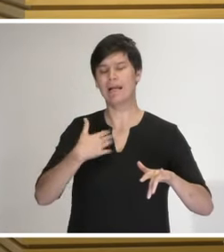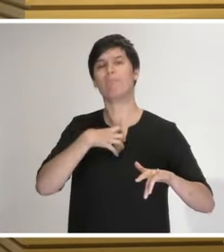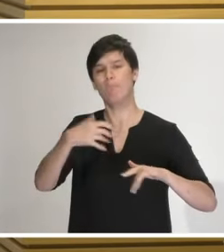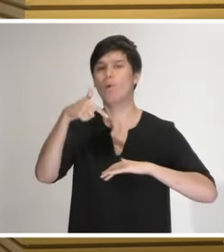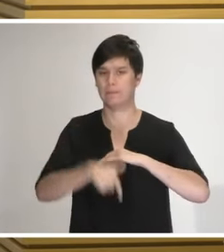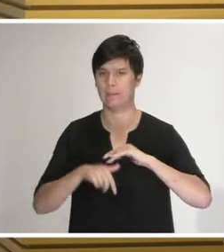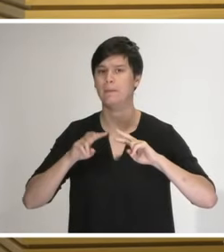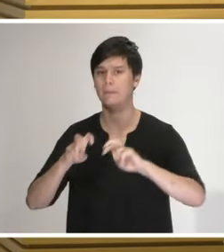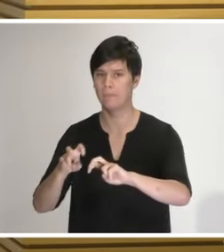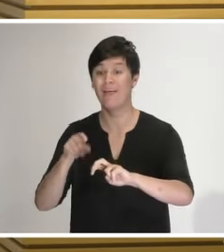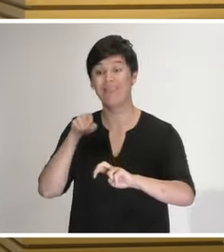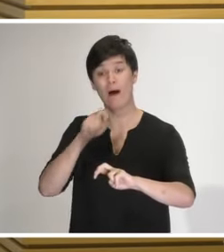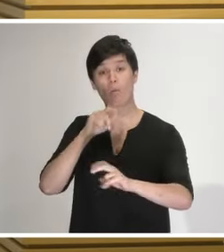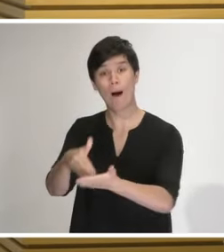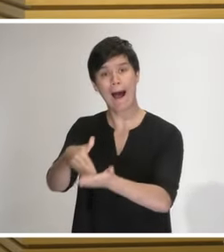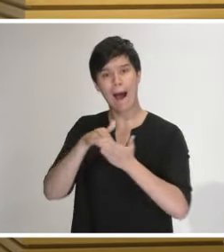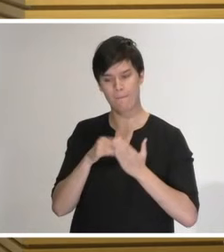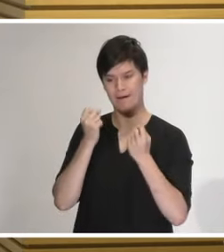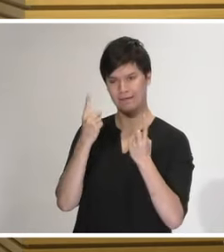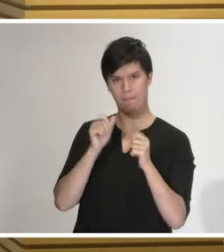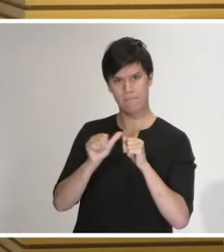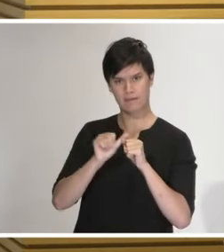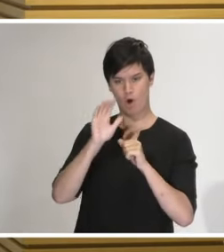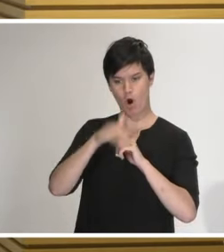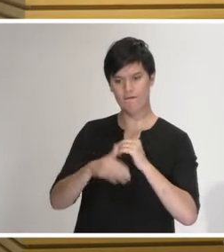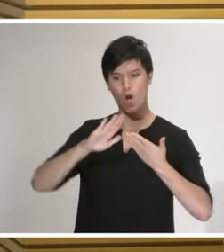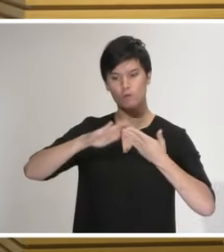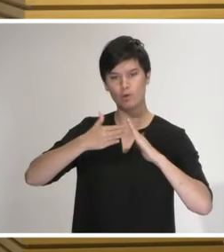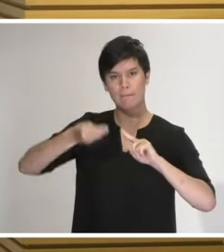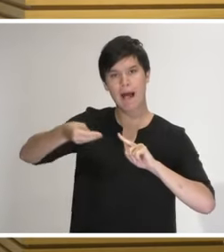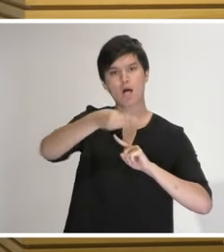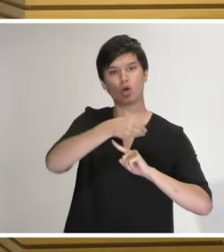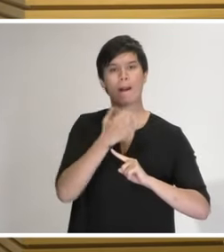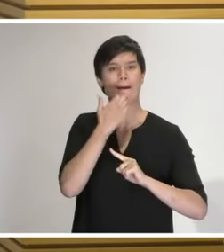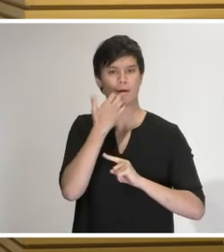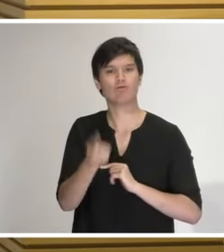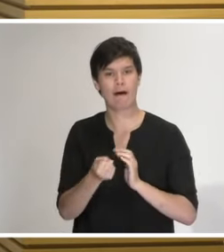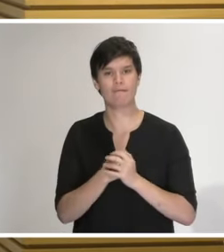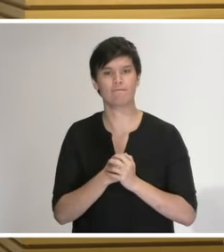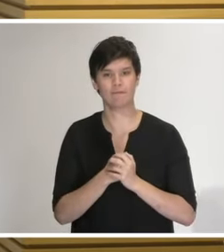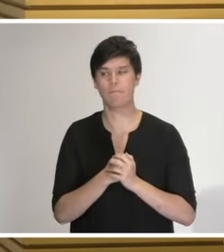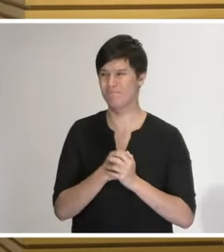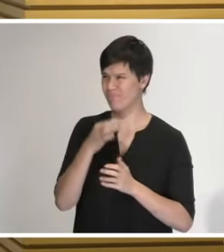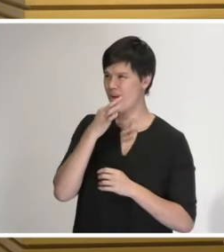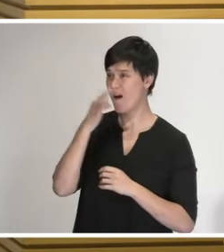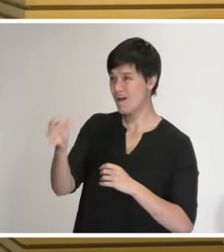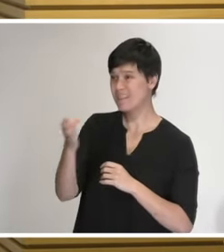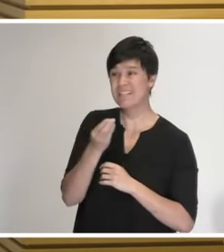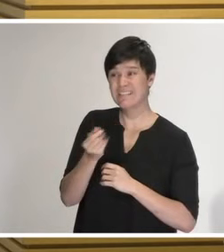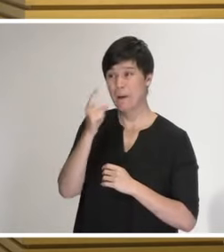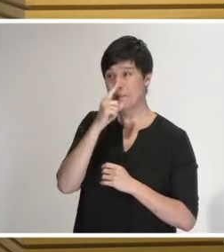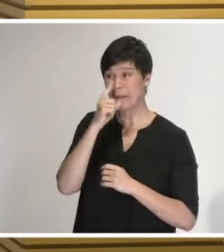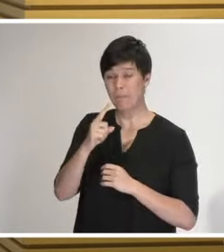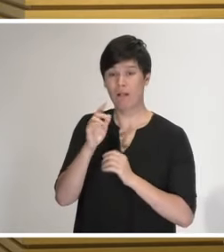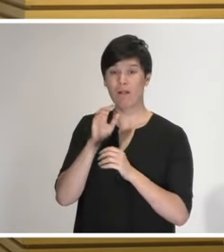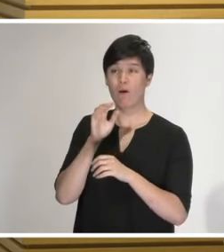helps to be able to say what's actually going on with community transmission. What will be done for Kiwis who are desperate to get home but can't afford the expensive